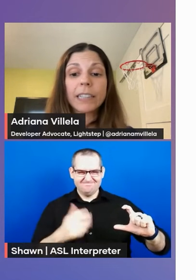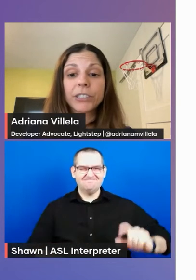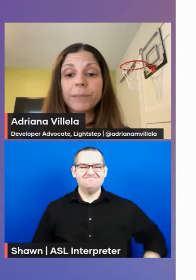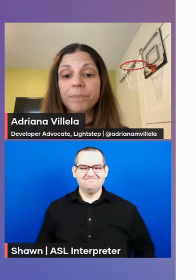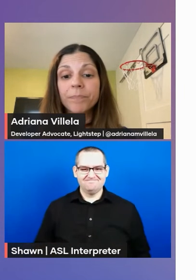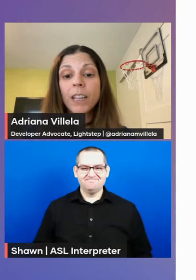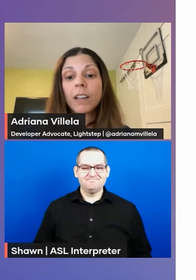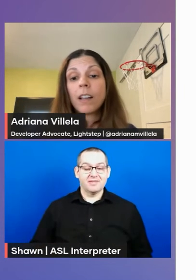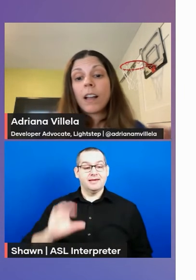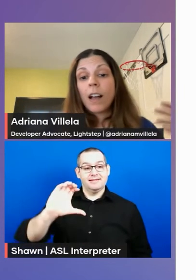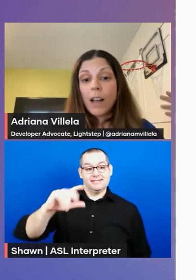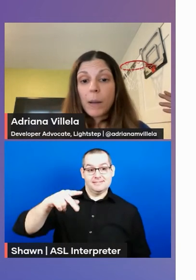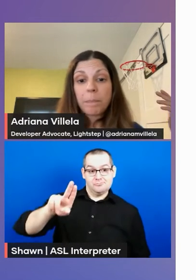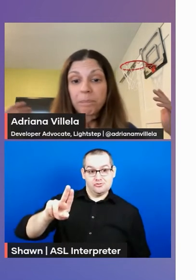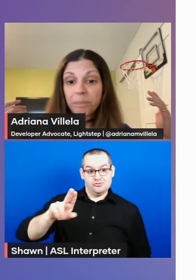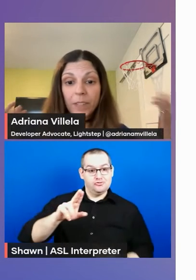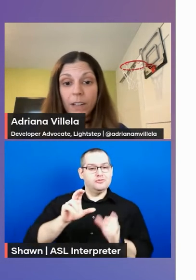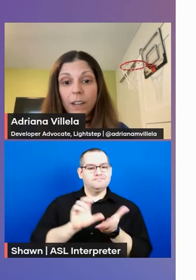CPU allocation.